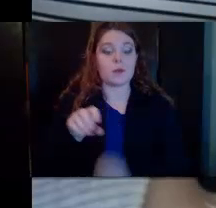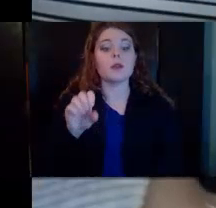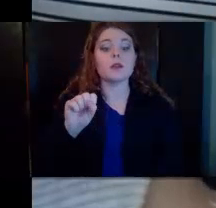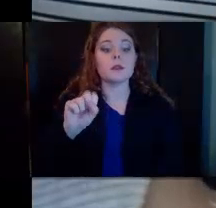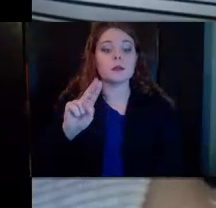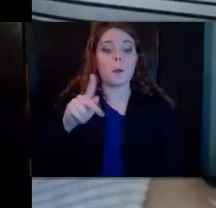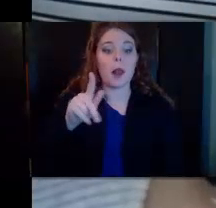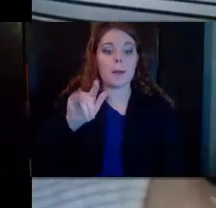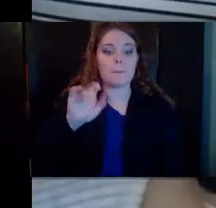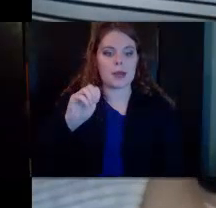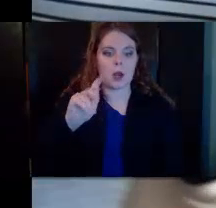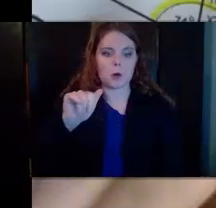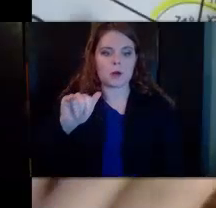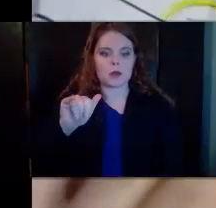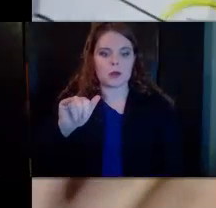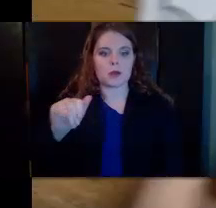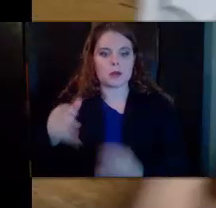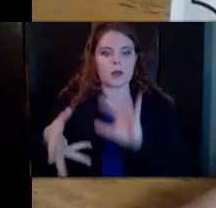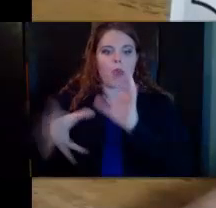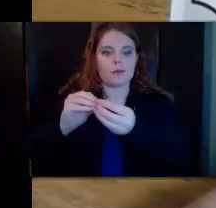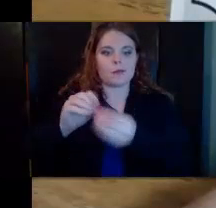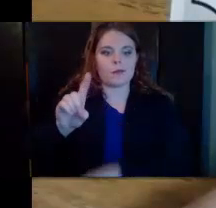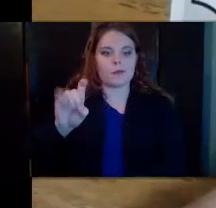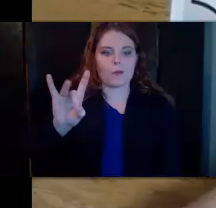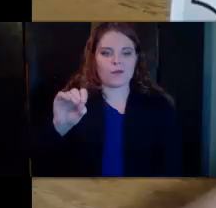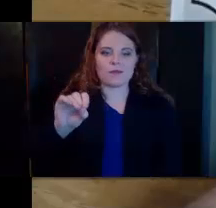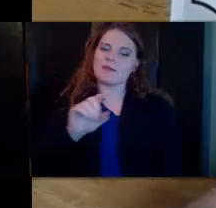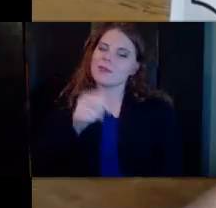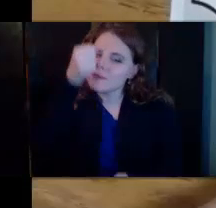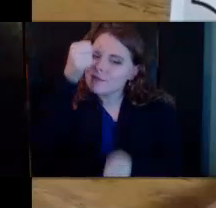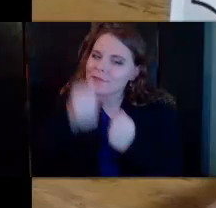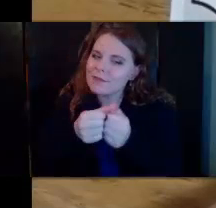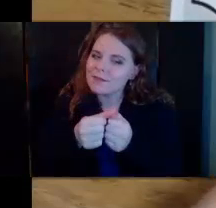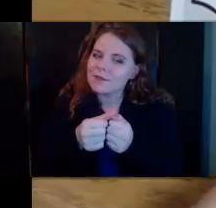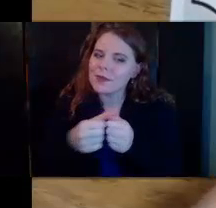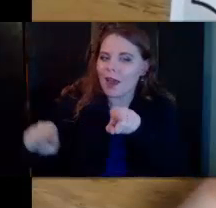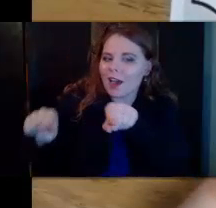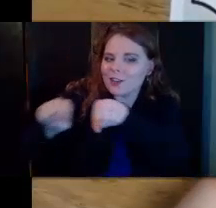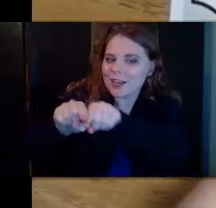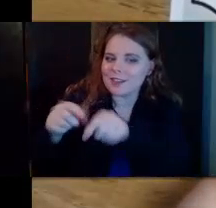100. Adjacent angles add up to something different every time.